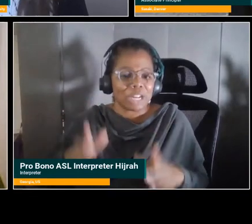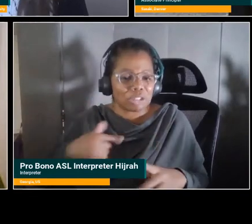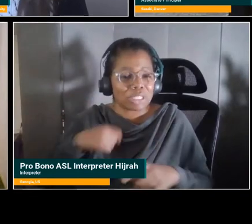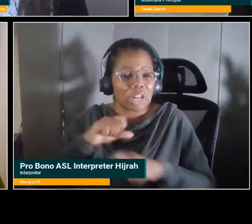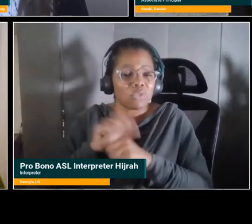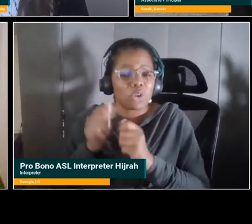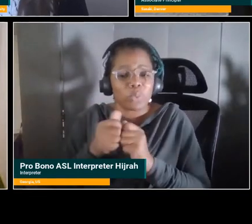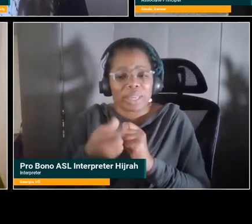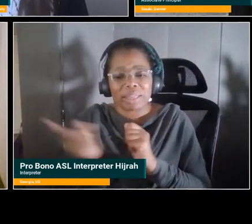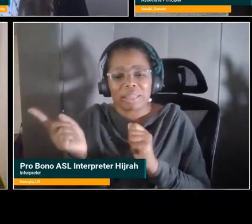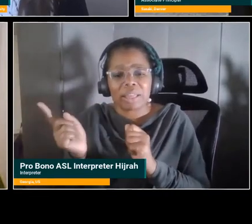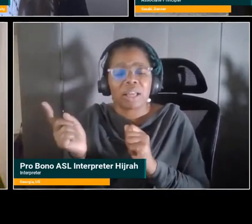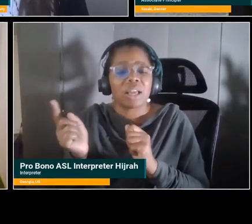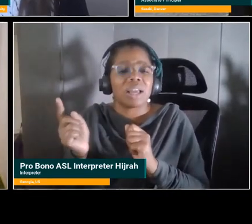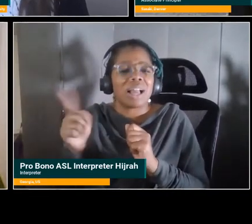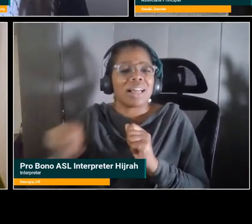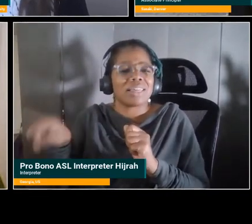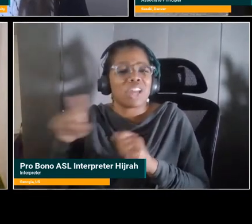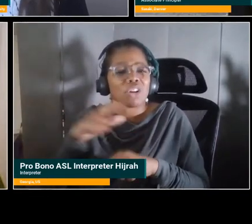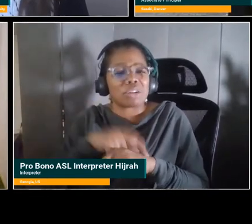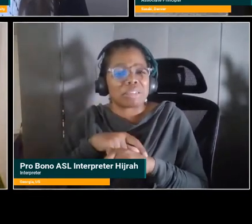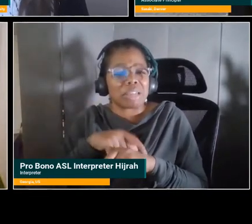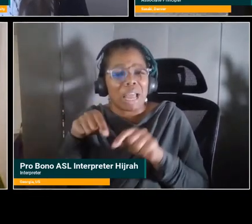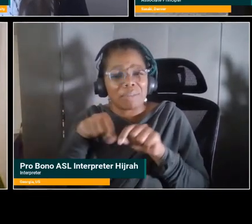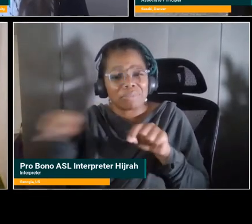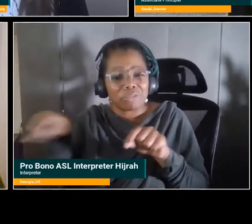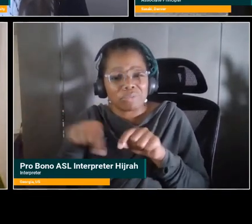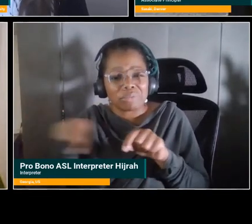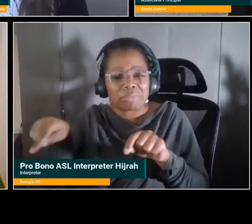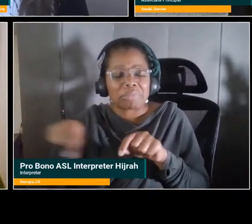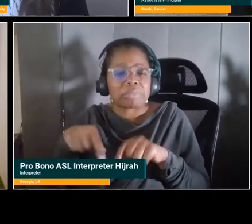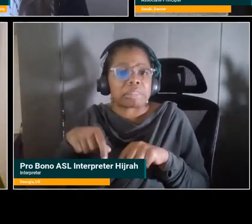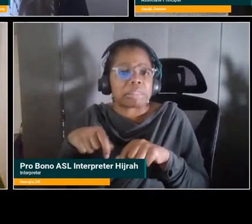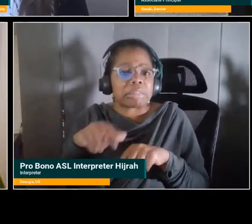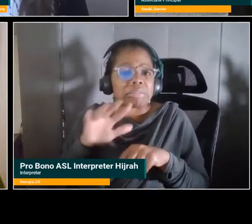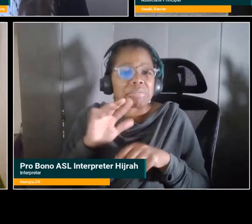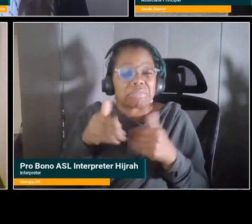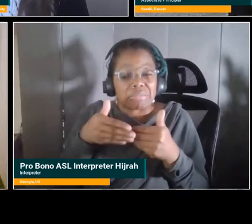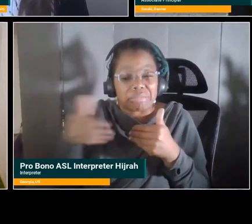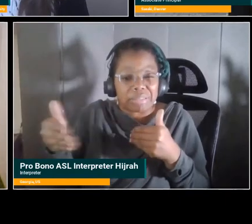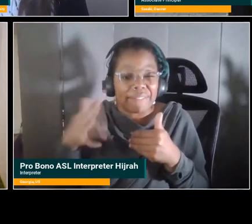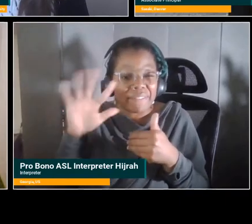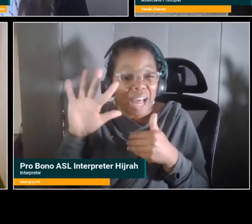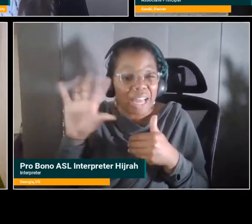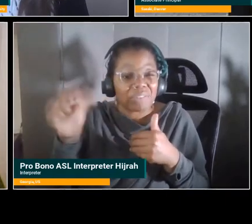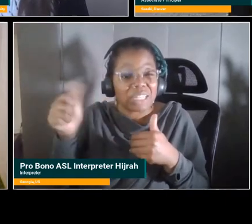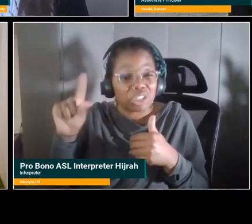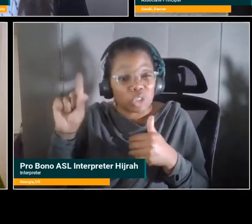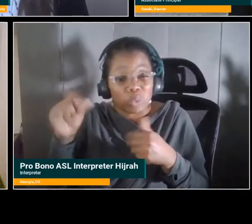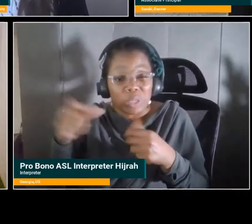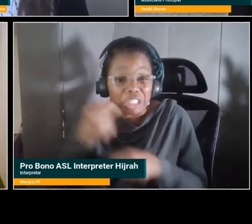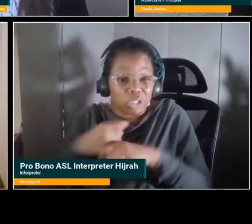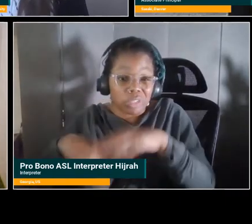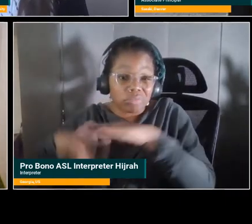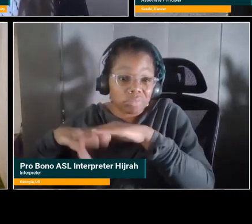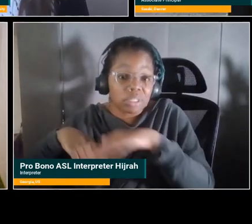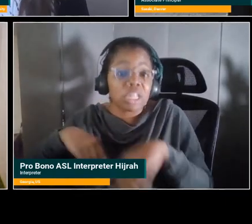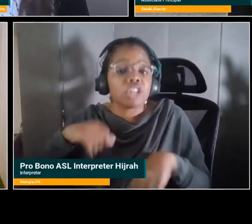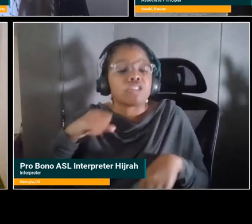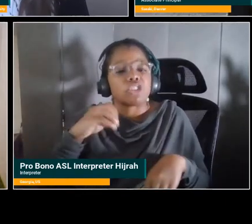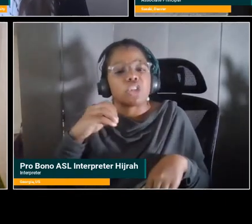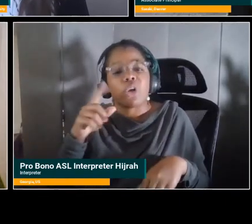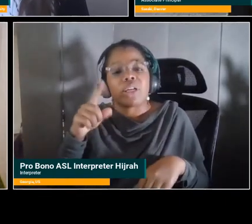with, their time frame is more like the next 5 to 10 to maybe 20 years. And so there can